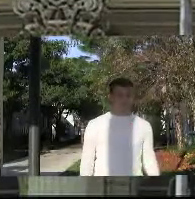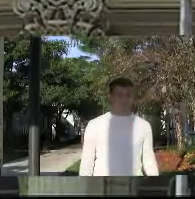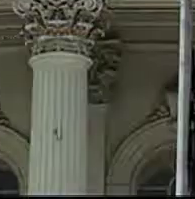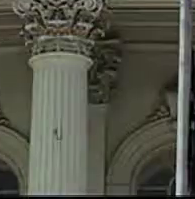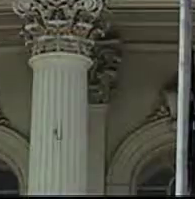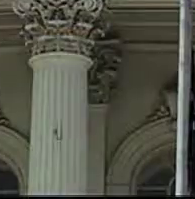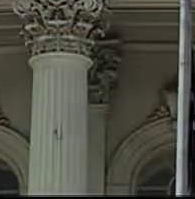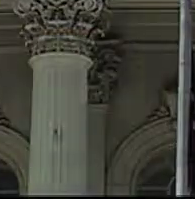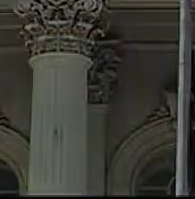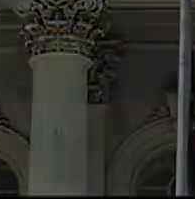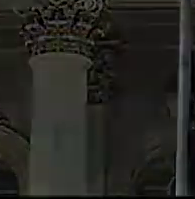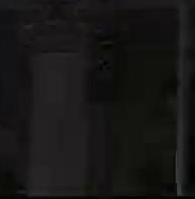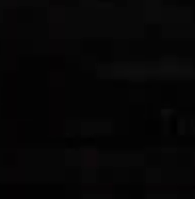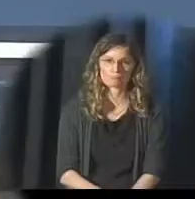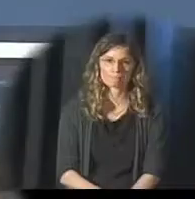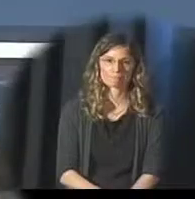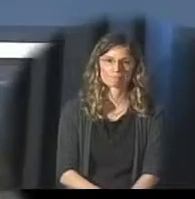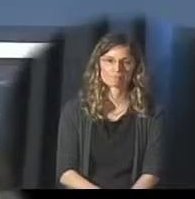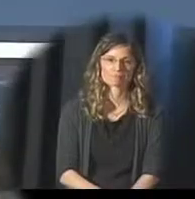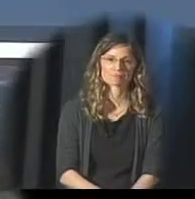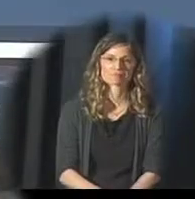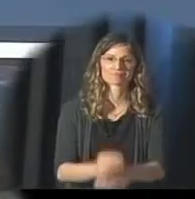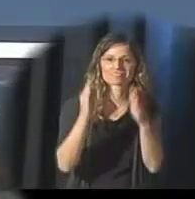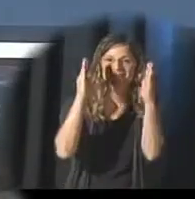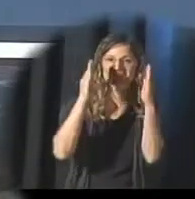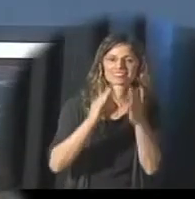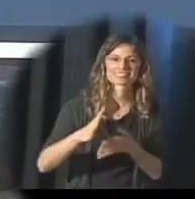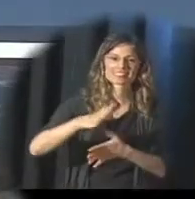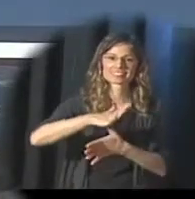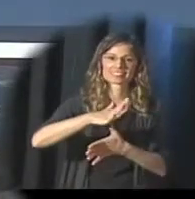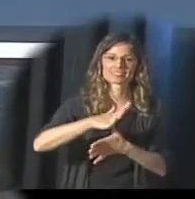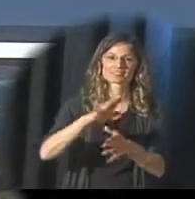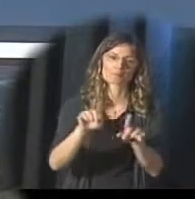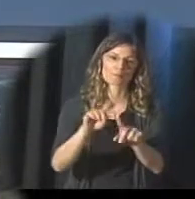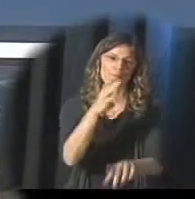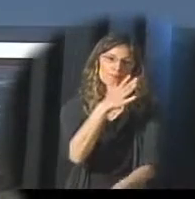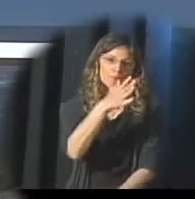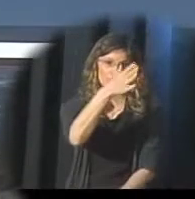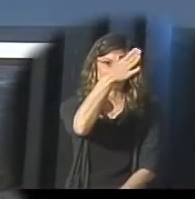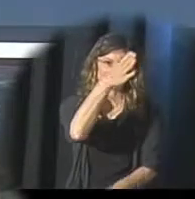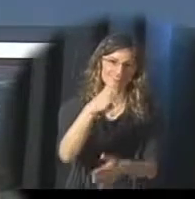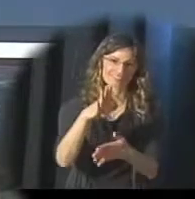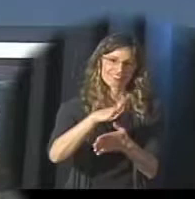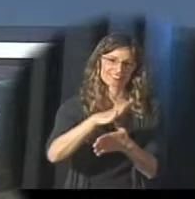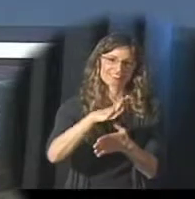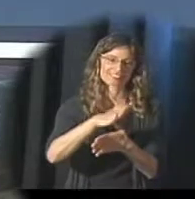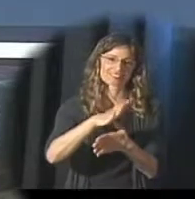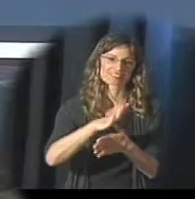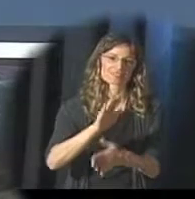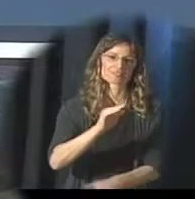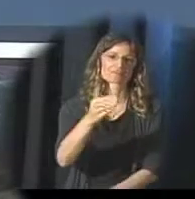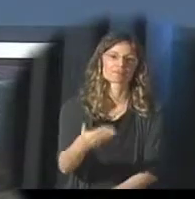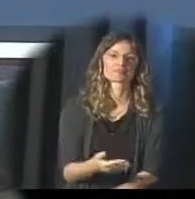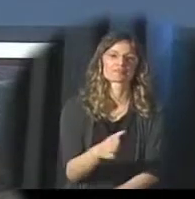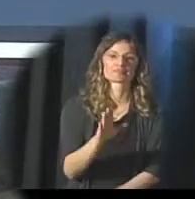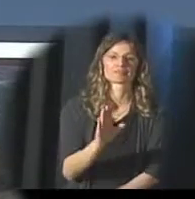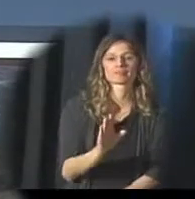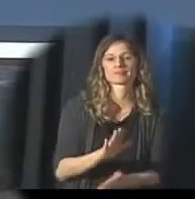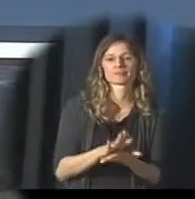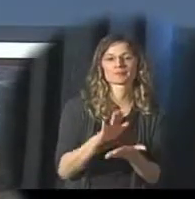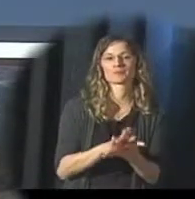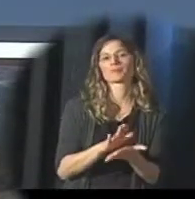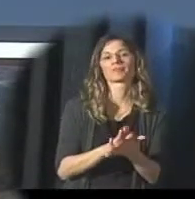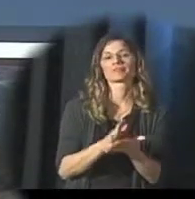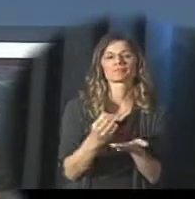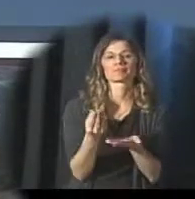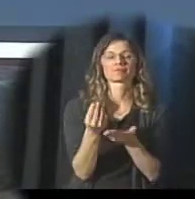Thank you. You may now be seated. Attention seniors and parents of seniors You're invited to Boone's 2012-2013 Financial